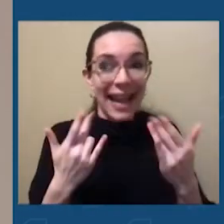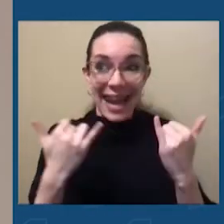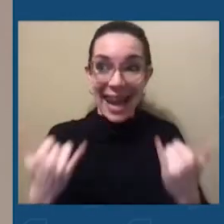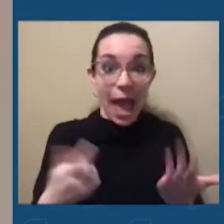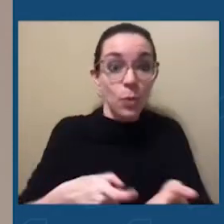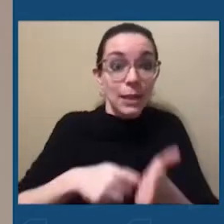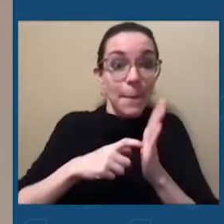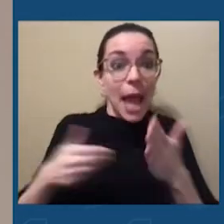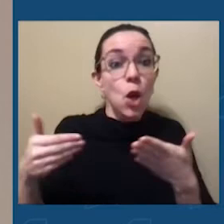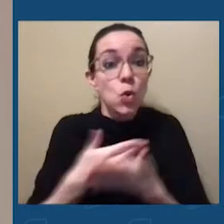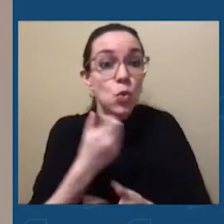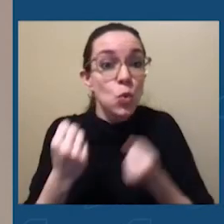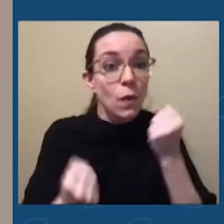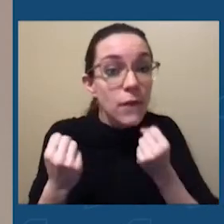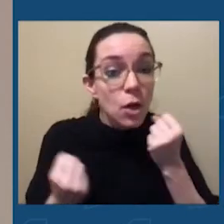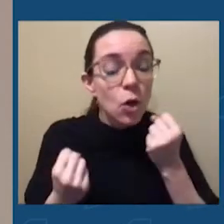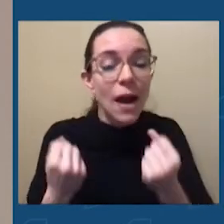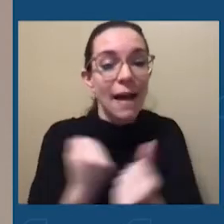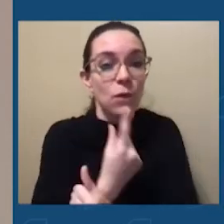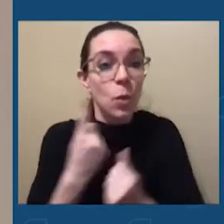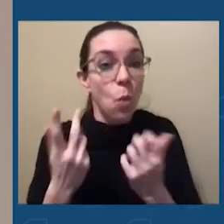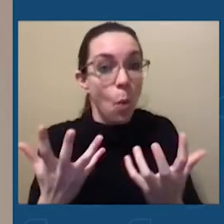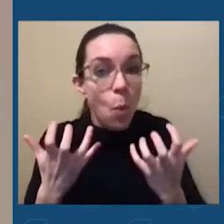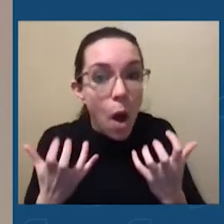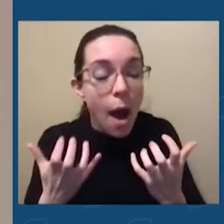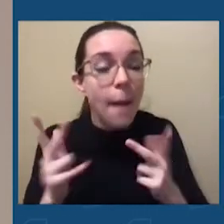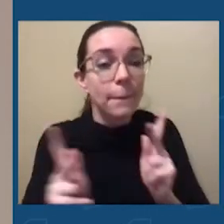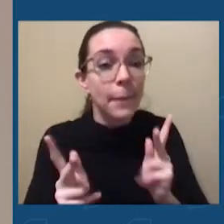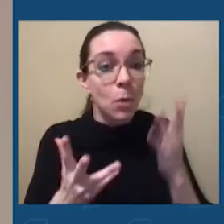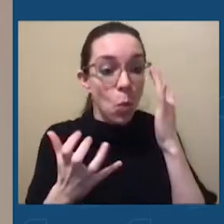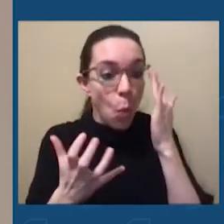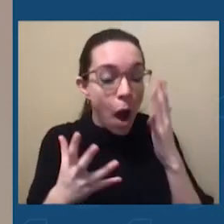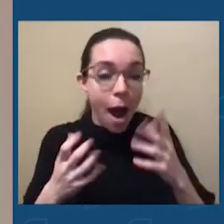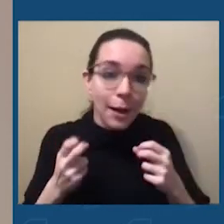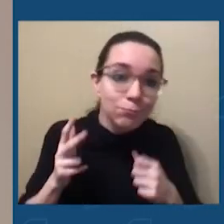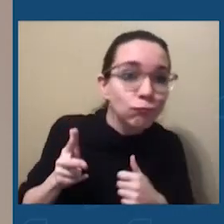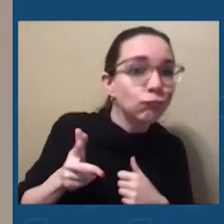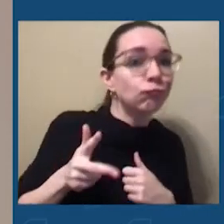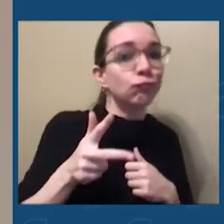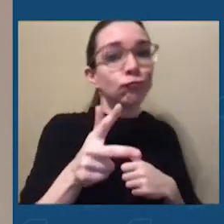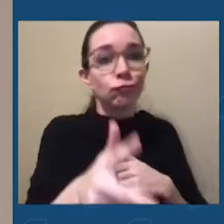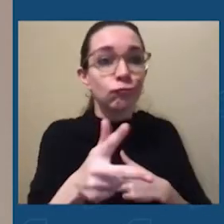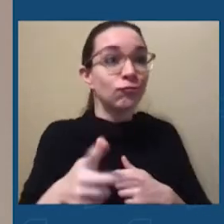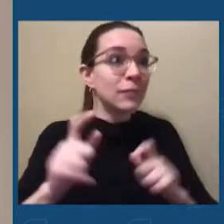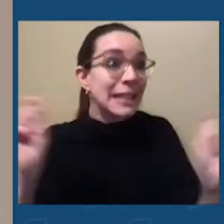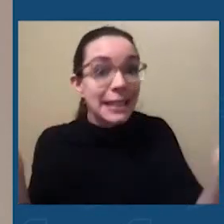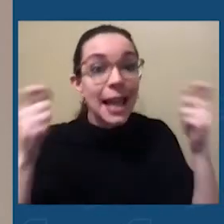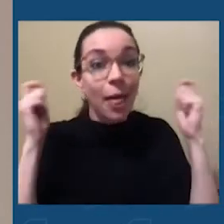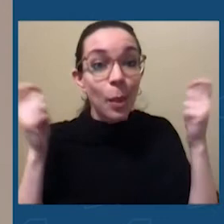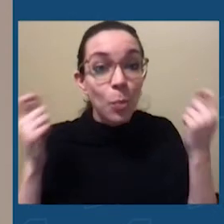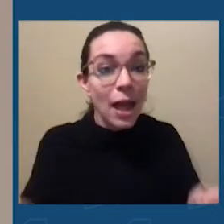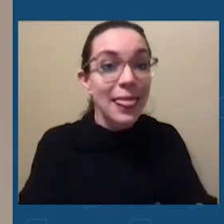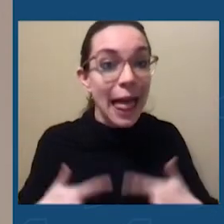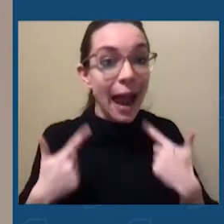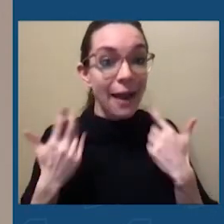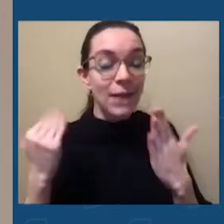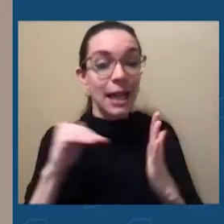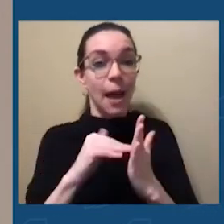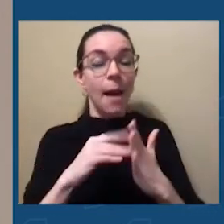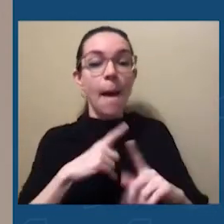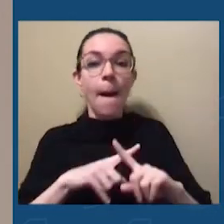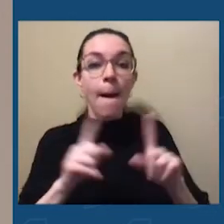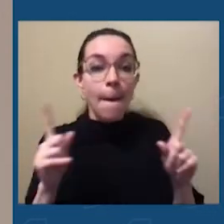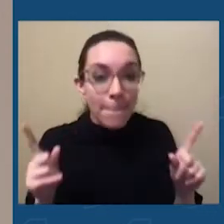Everybody wants one. All this pent-up demand and people wanting to get out on the open roads again and to celebrate life. And yet there's supply